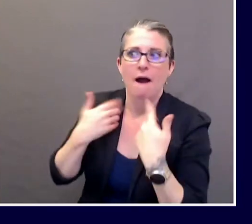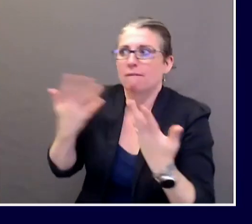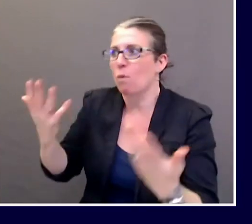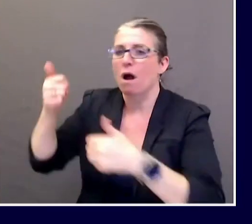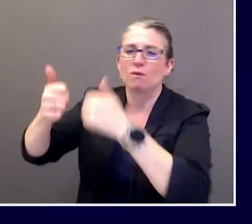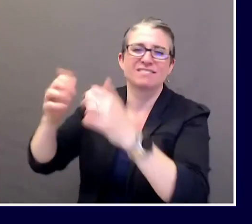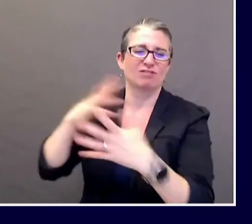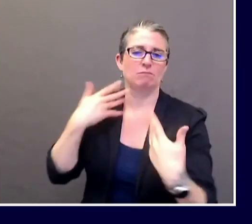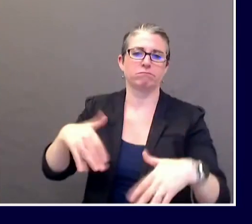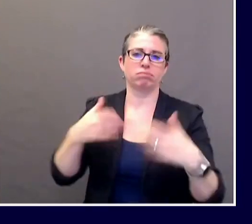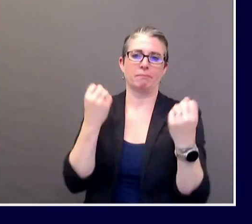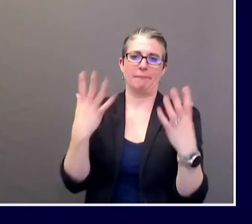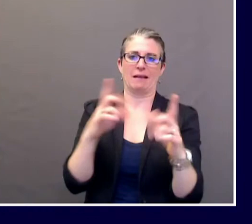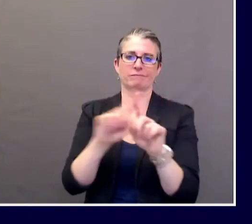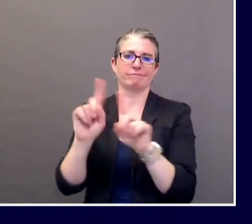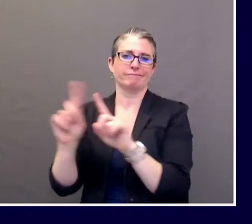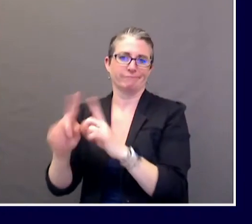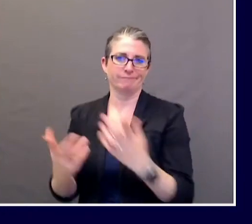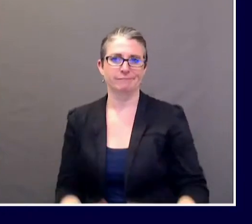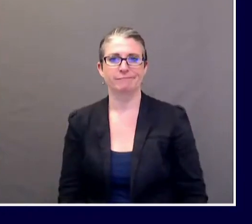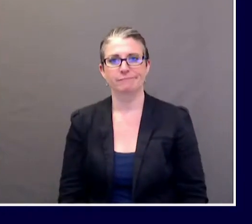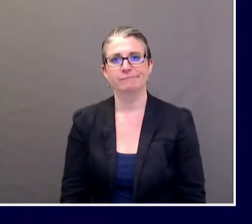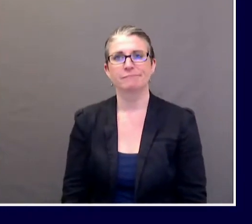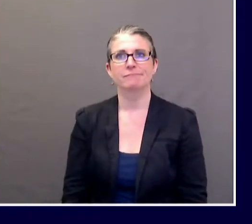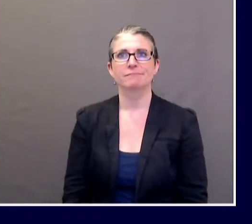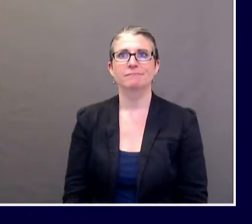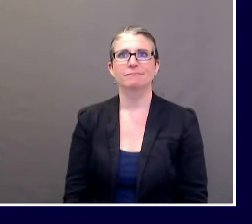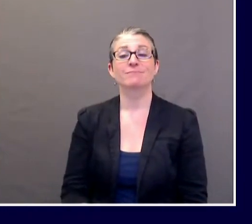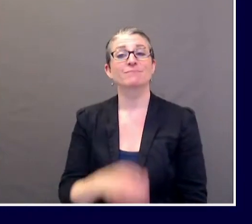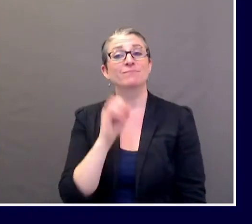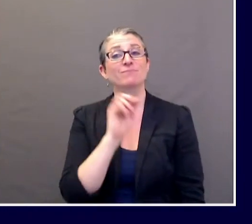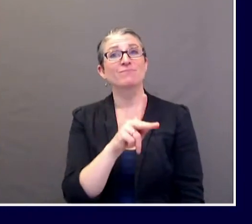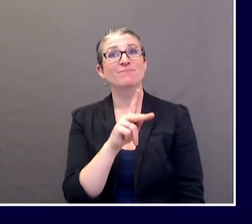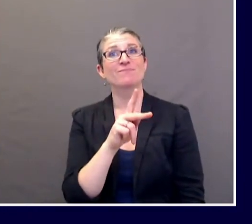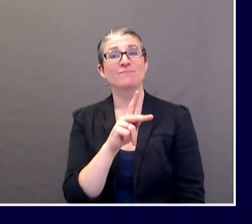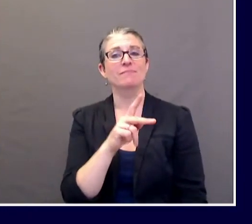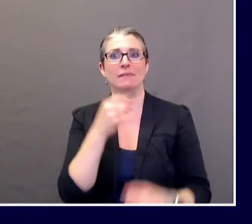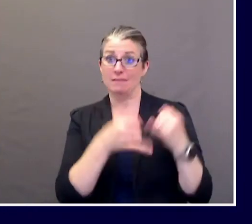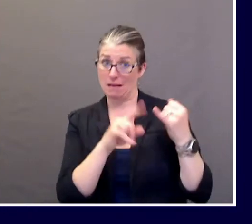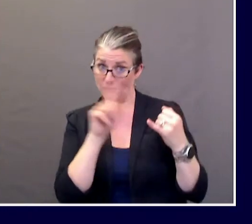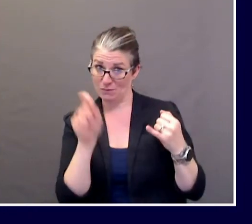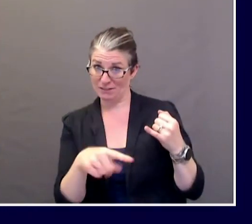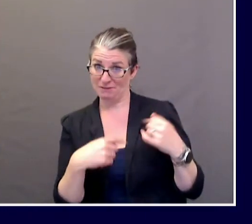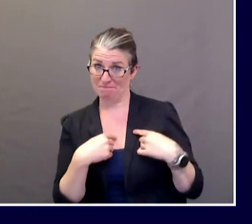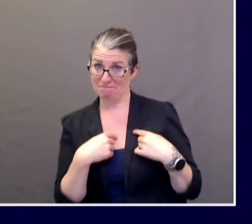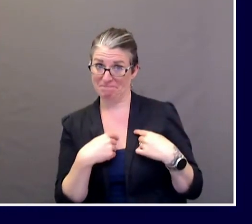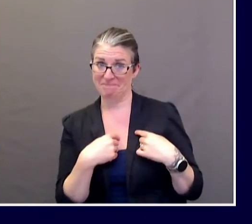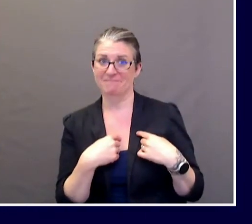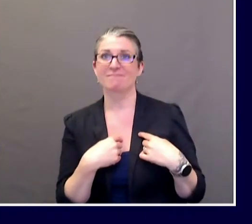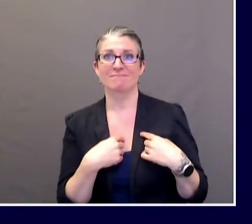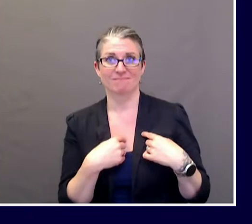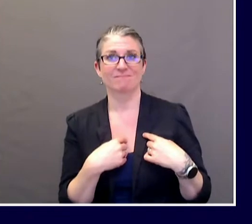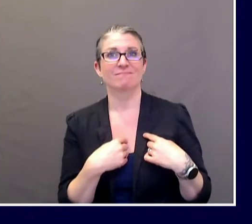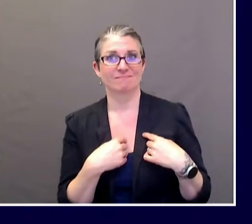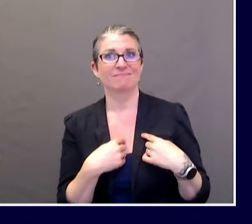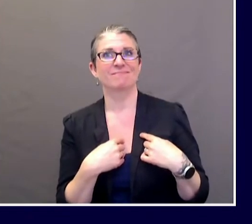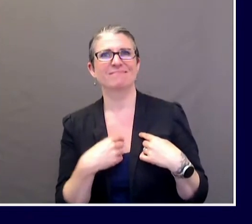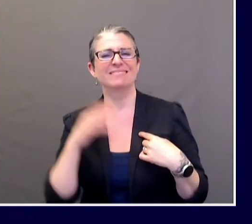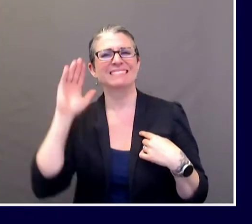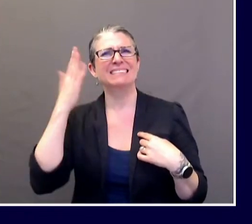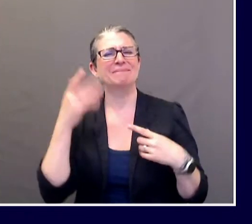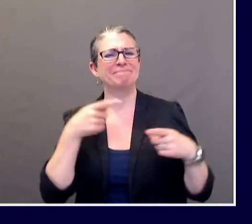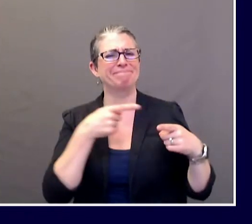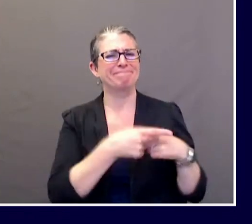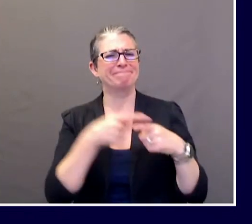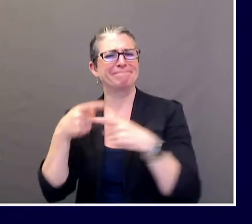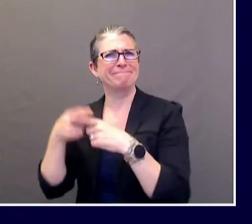some mixed concerning metrics for COVID. Hospitalizations are slowly creeping, nursing homes are seeing outbreaks again, vaccinations dropped off last